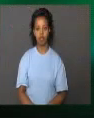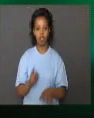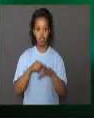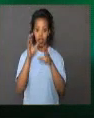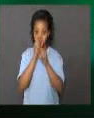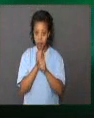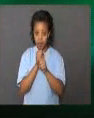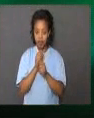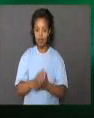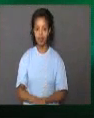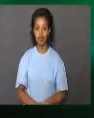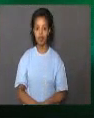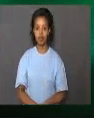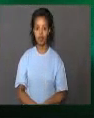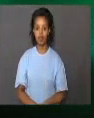Time's up.